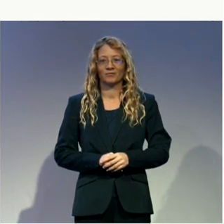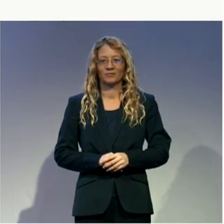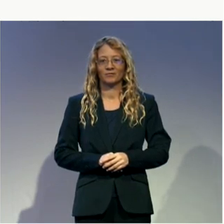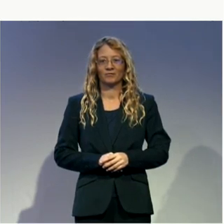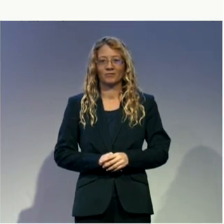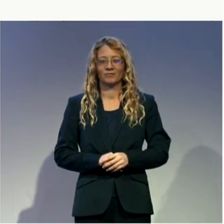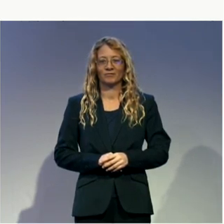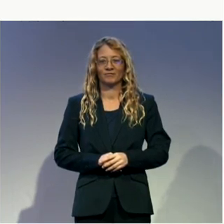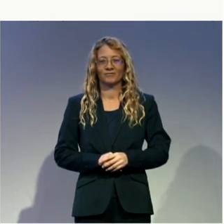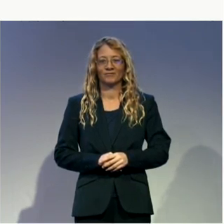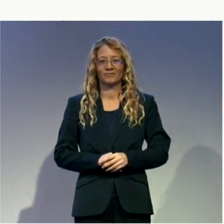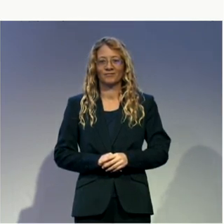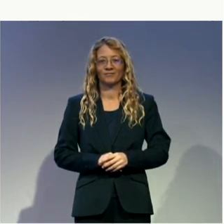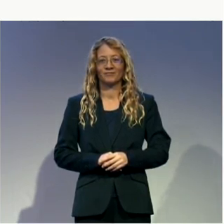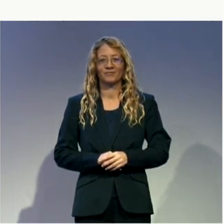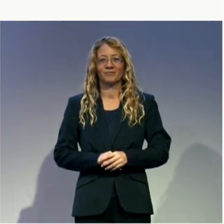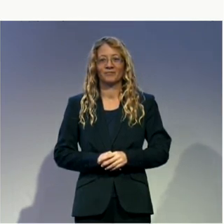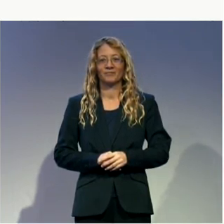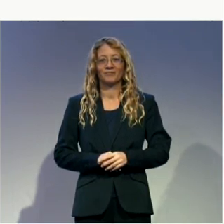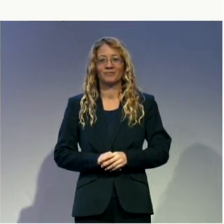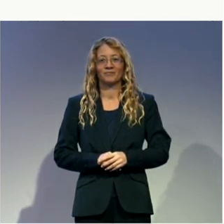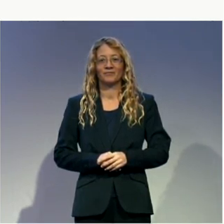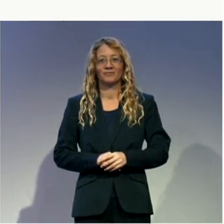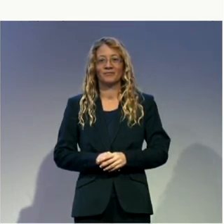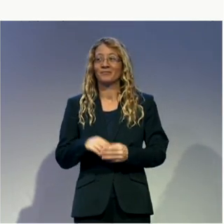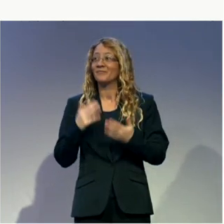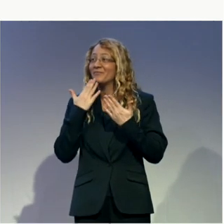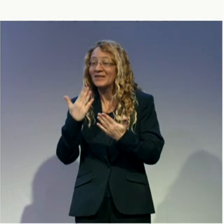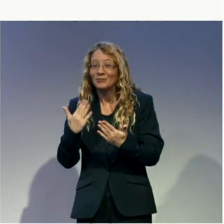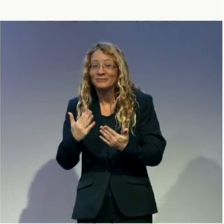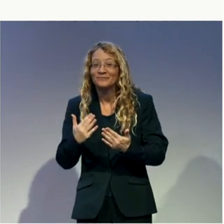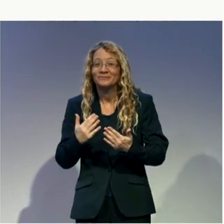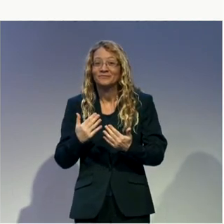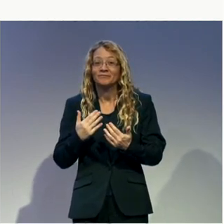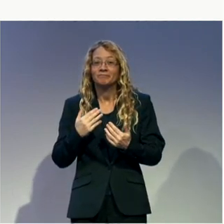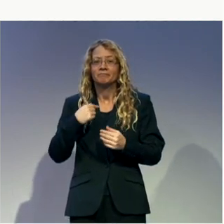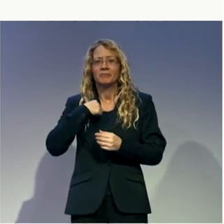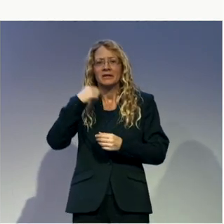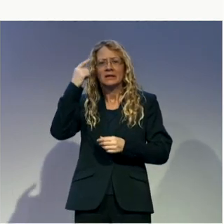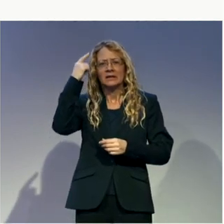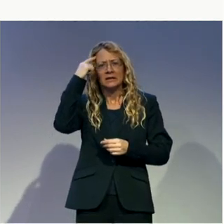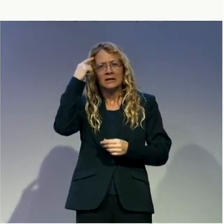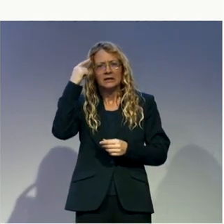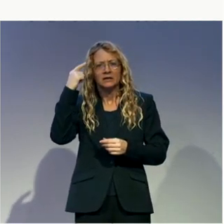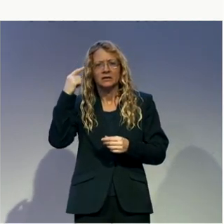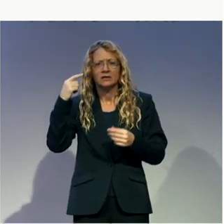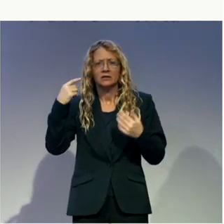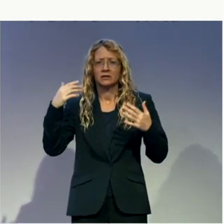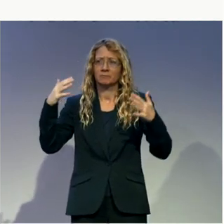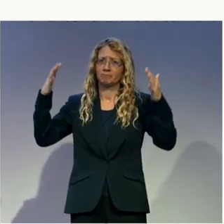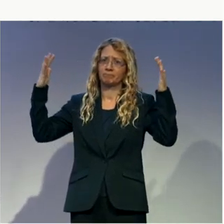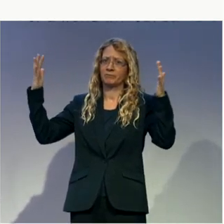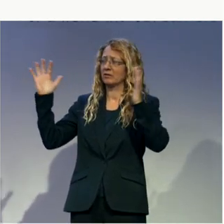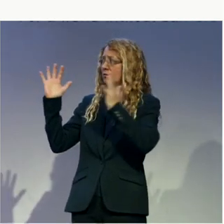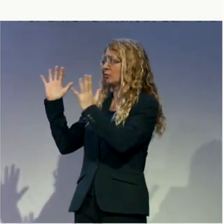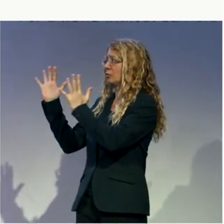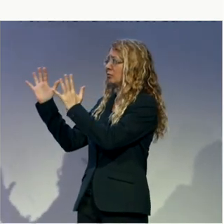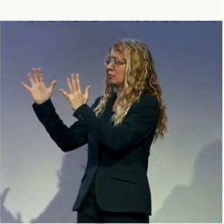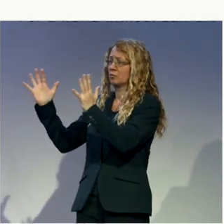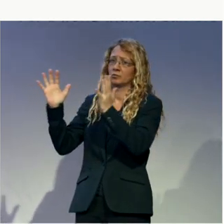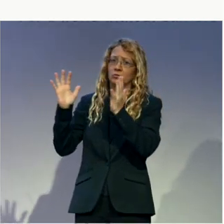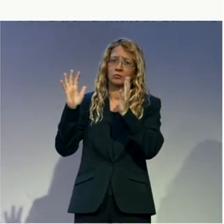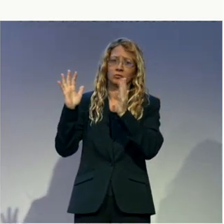Thank you both. And I think that there should be another round of applause for the Spanish state and